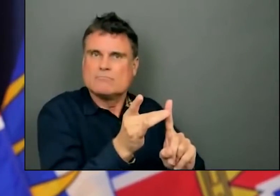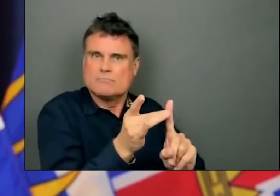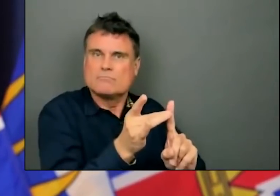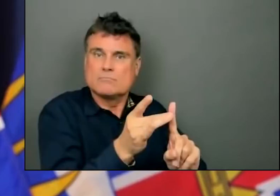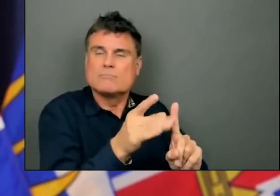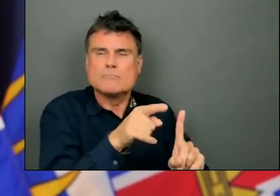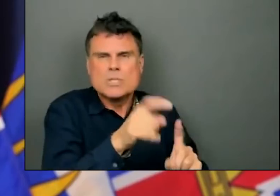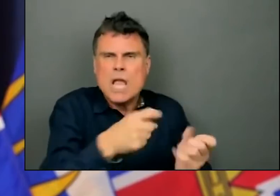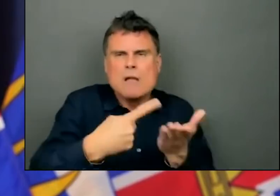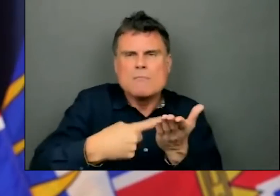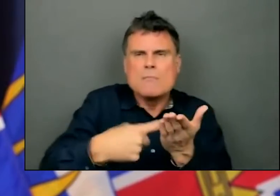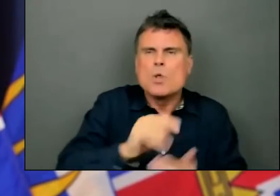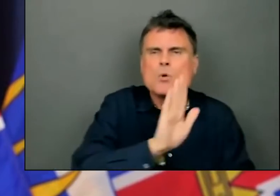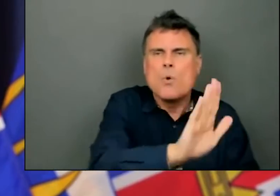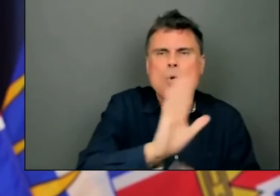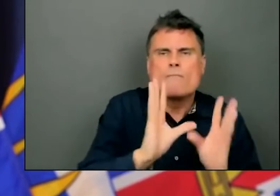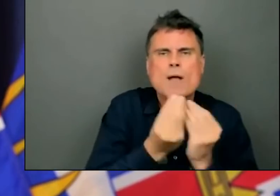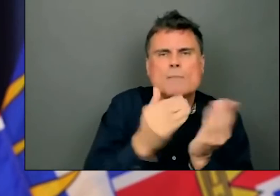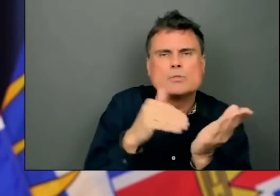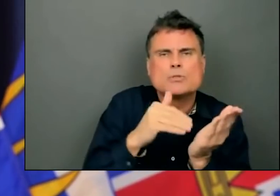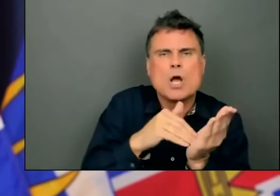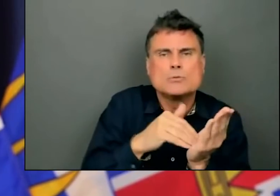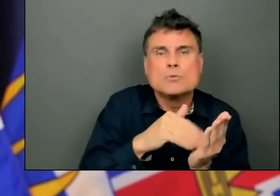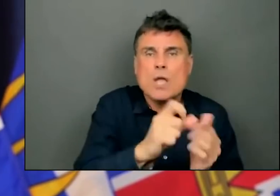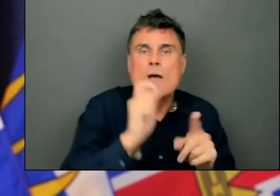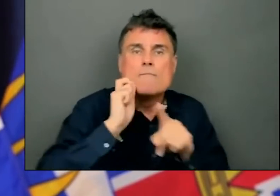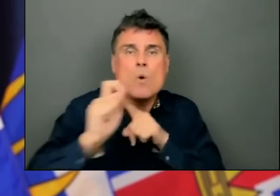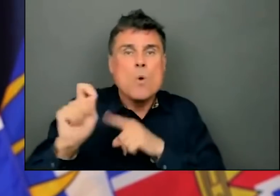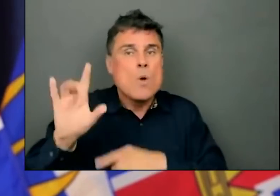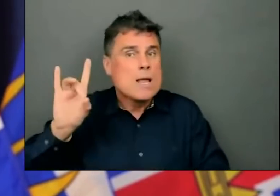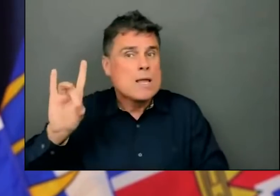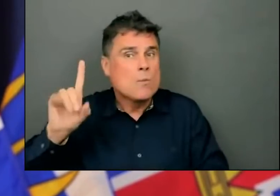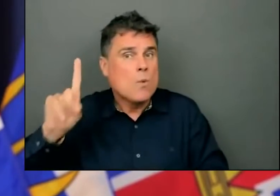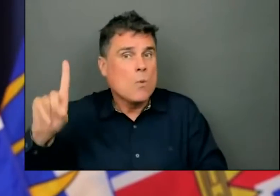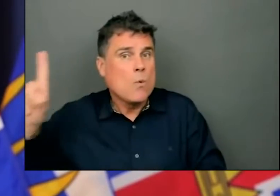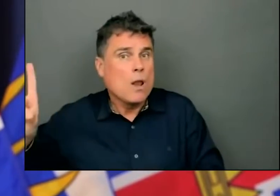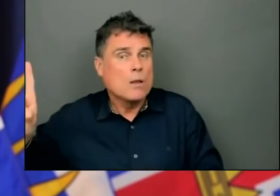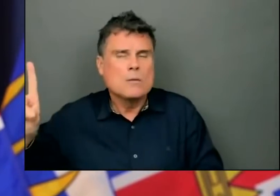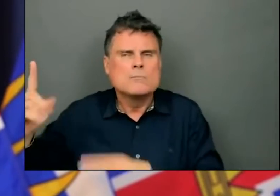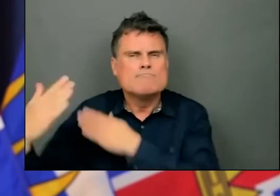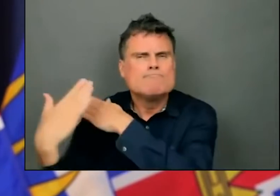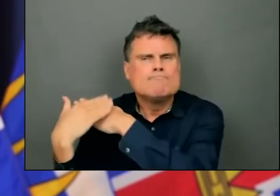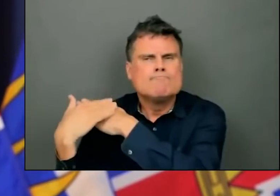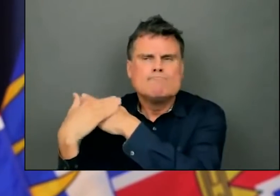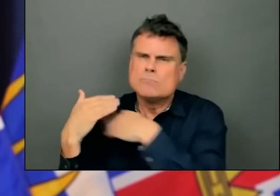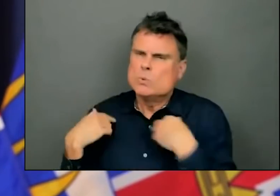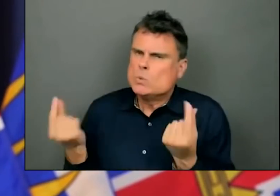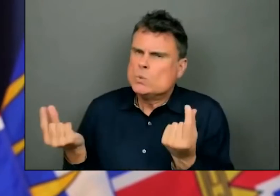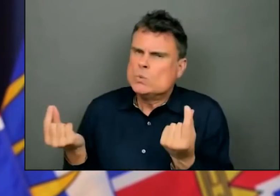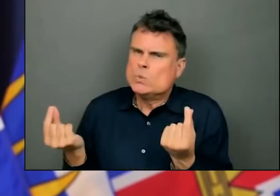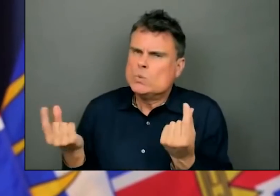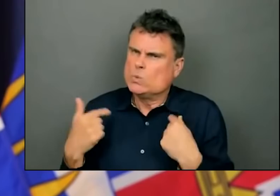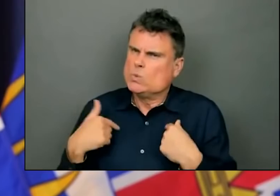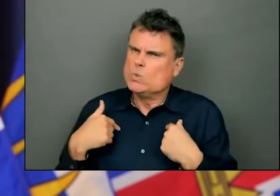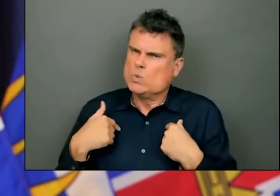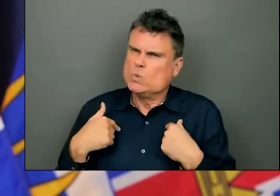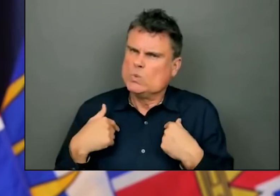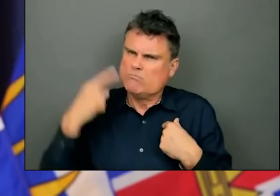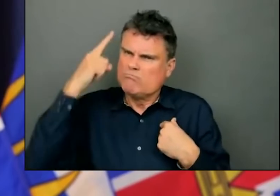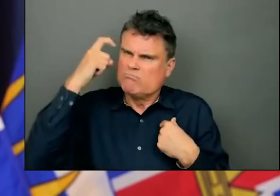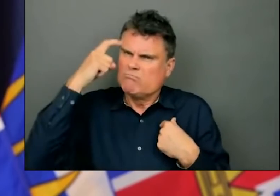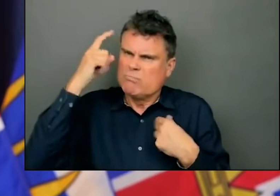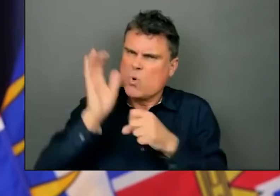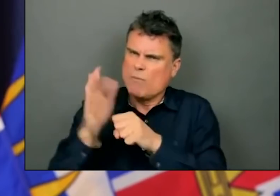one. You can call 811 to get advice about how to do that. But talk to your clinician, make sure you can get that